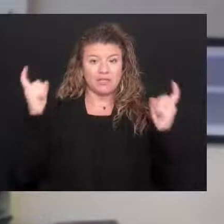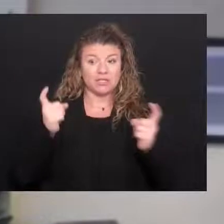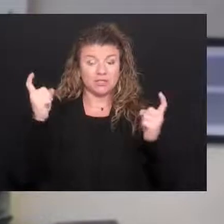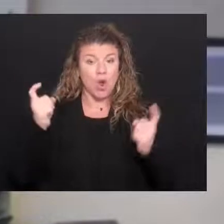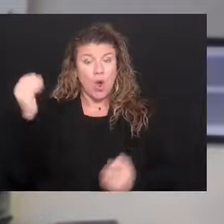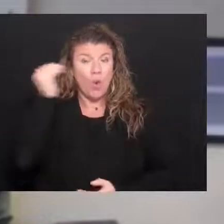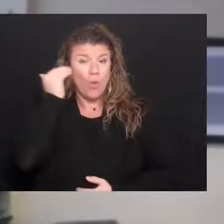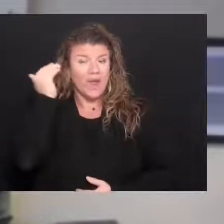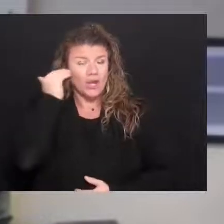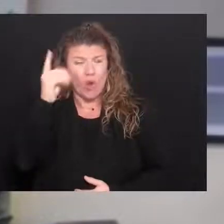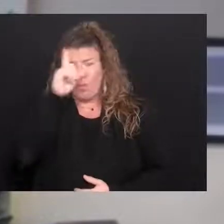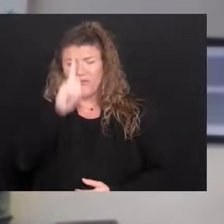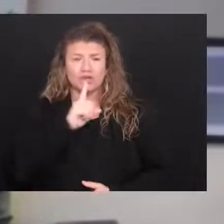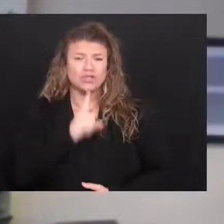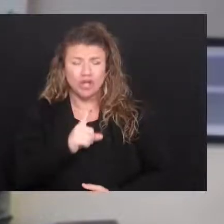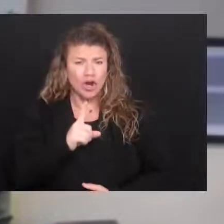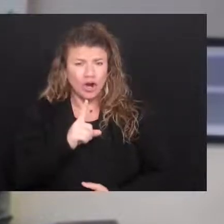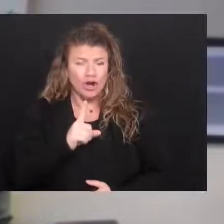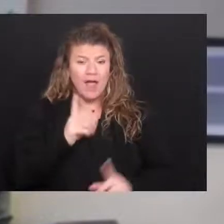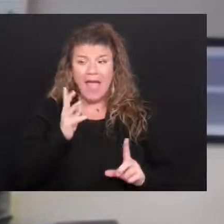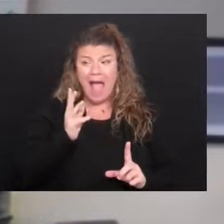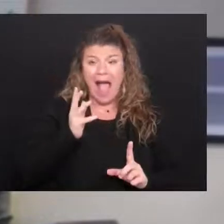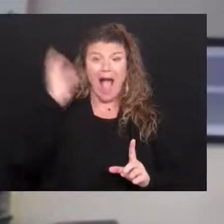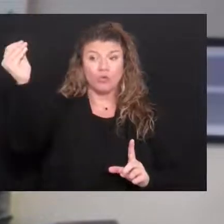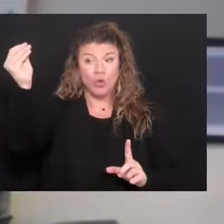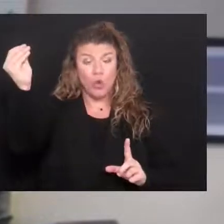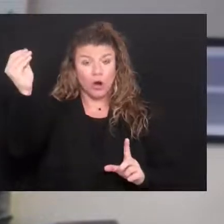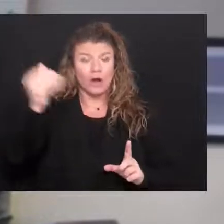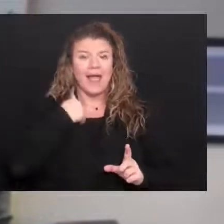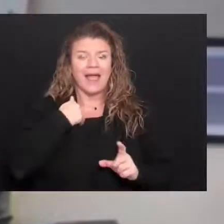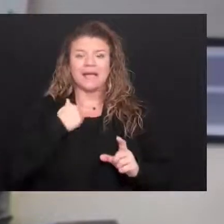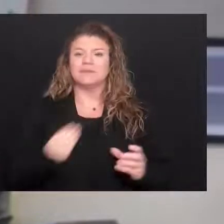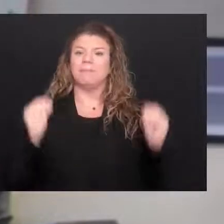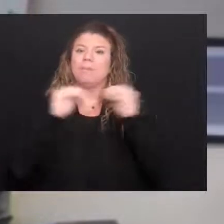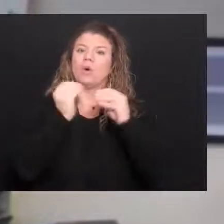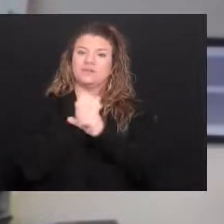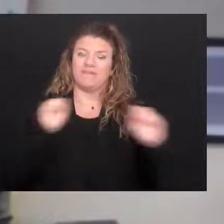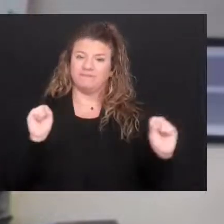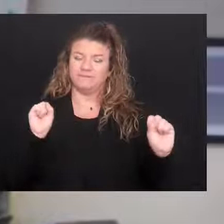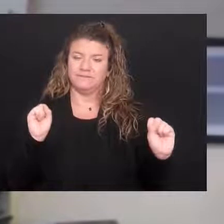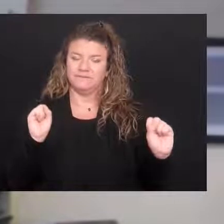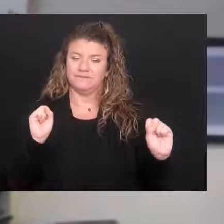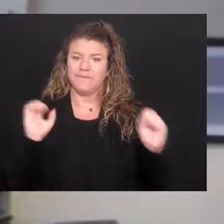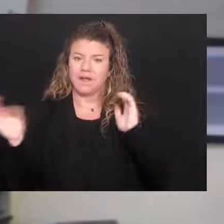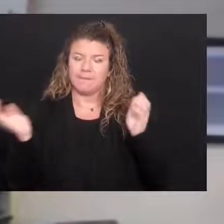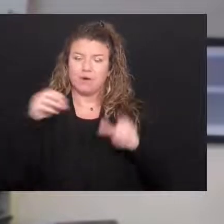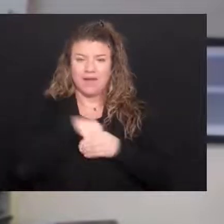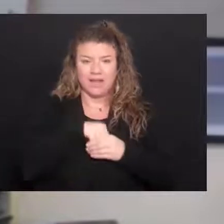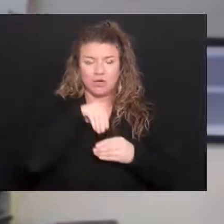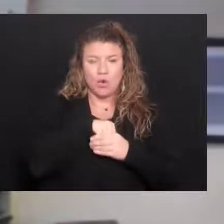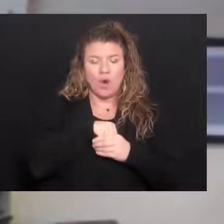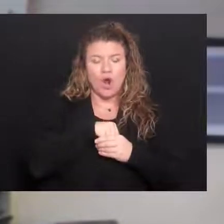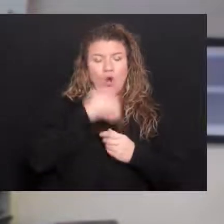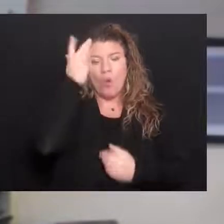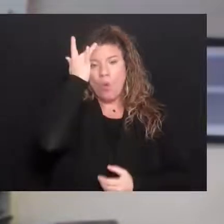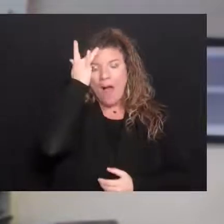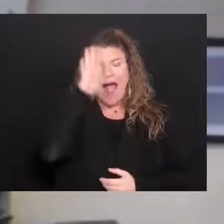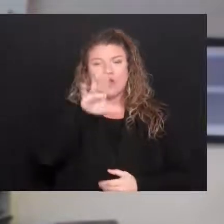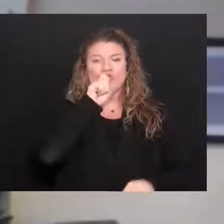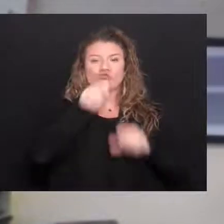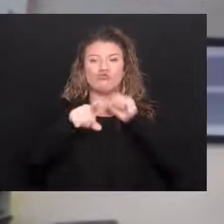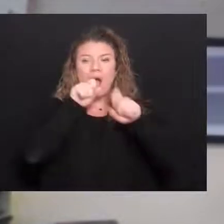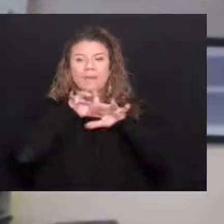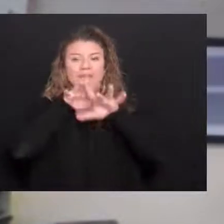know absolutely that outdoor is much, much safer than indoor because of the dispersion of droplets